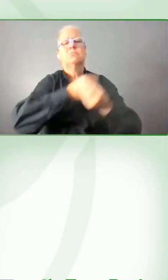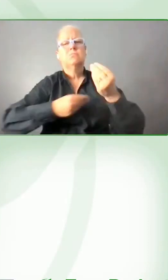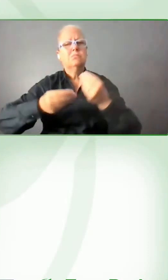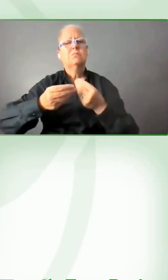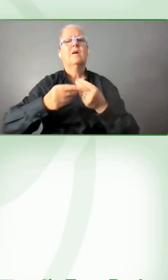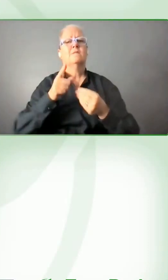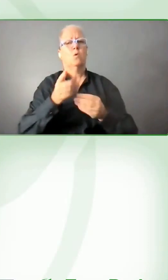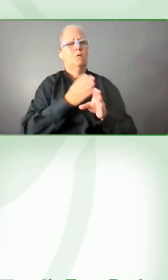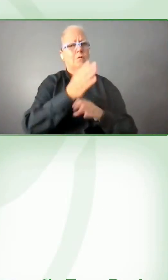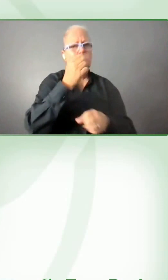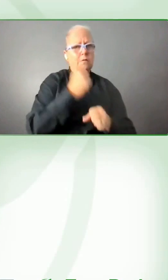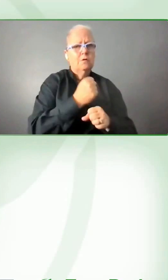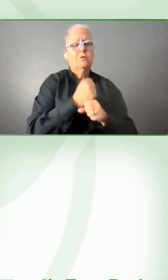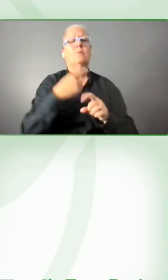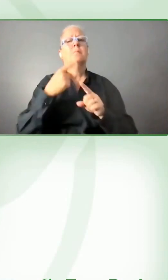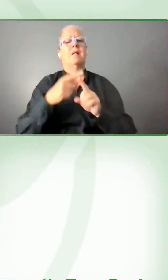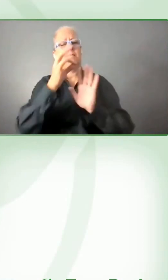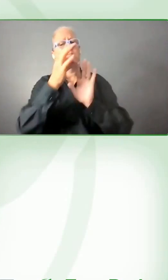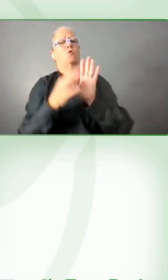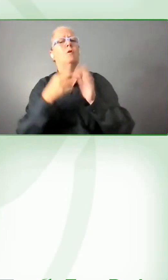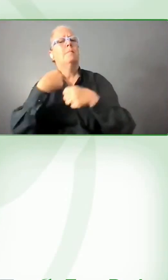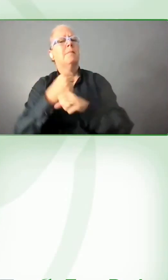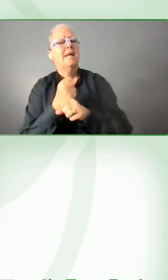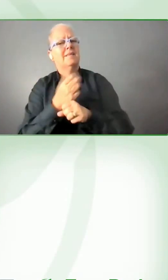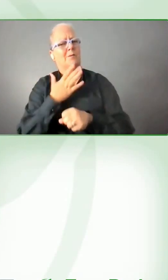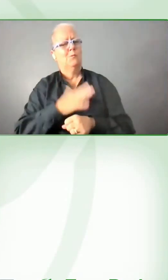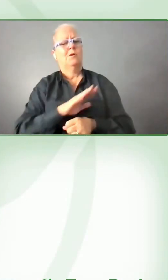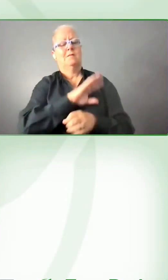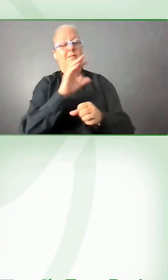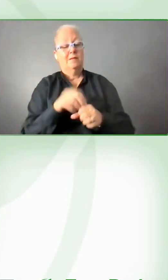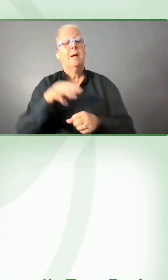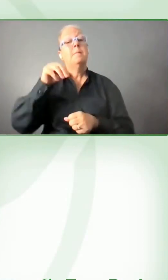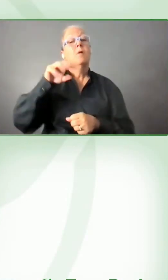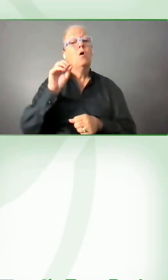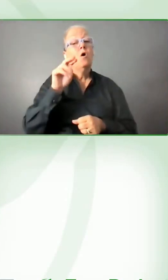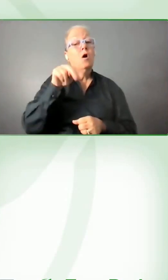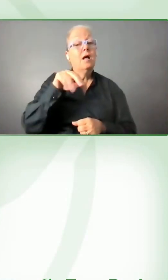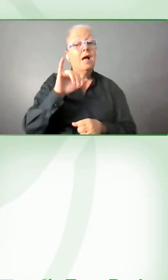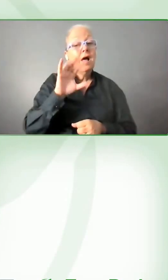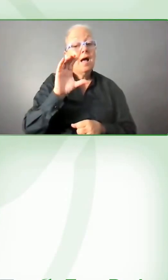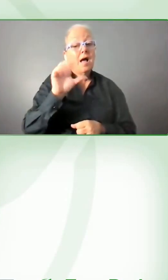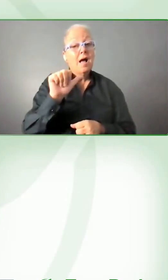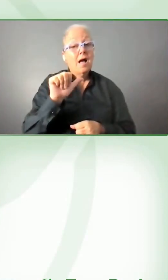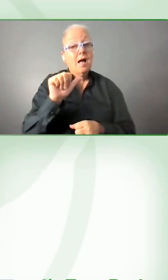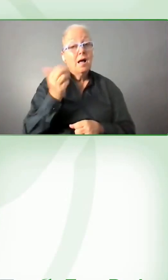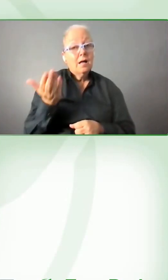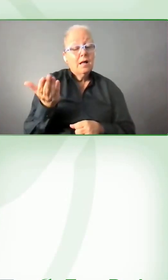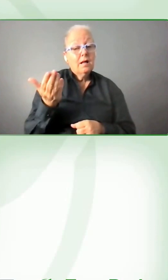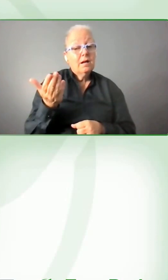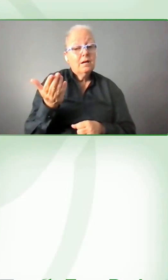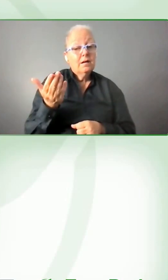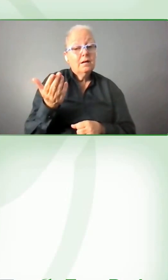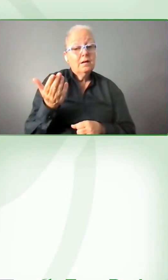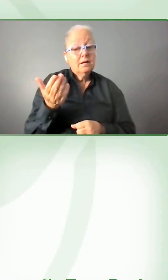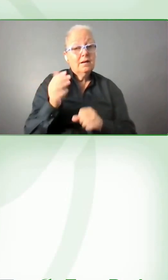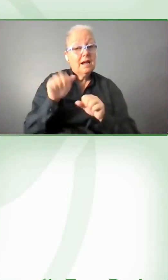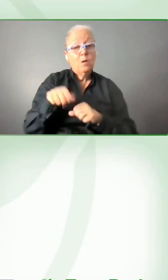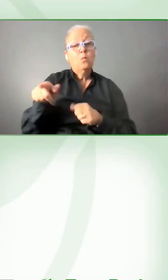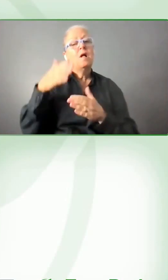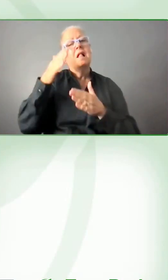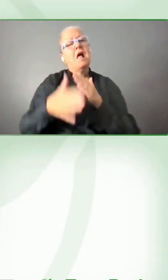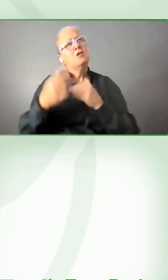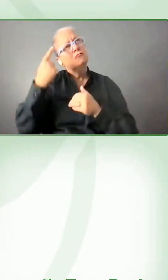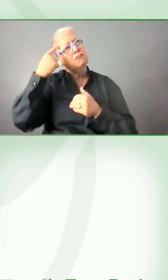you. Thank you. And Monica, can we have your last thoughts?